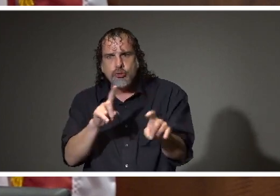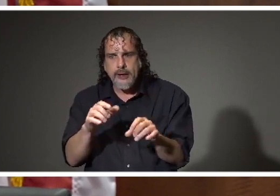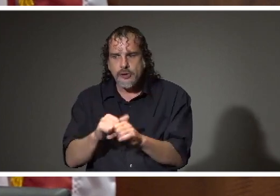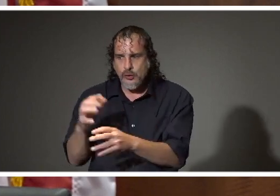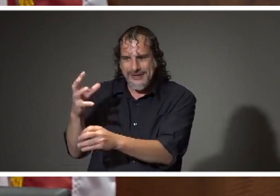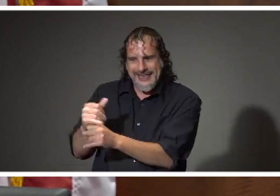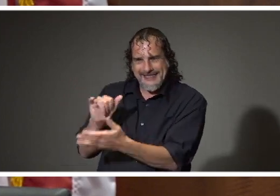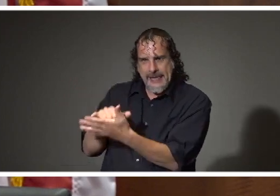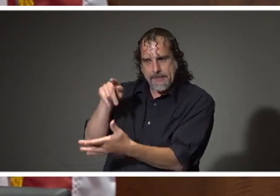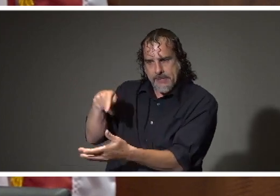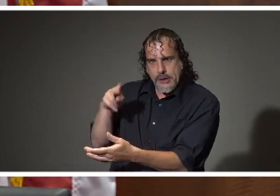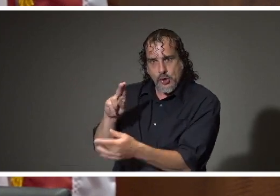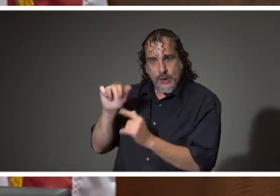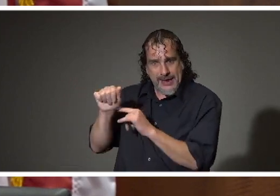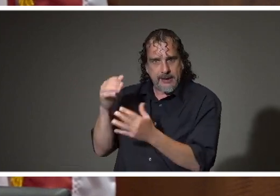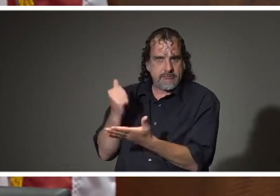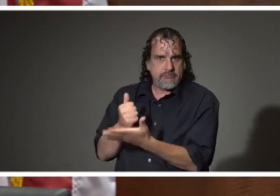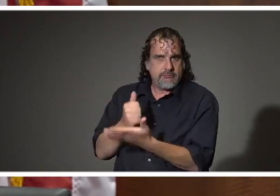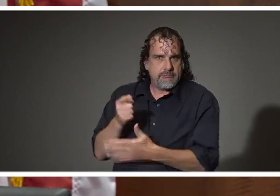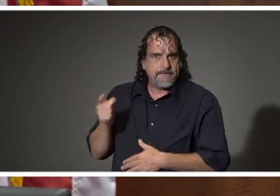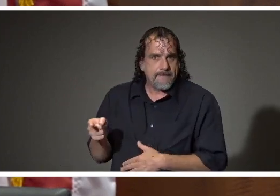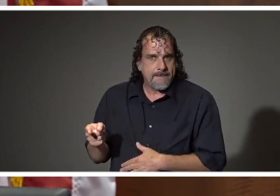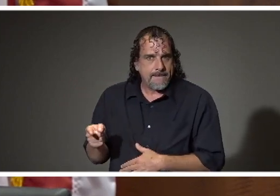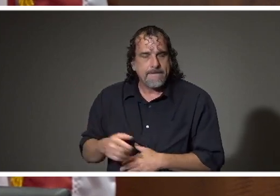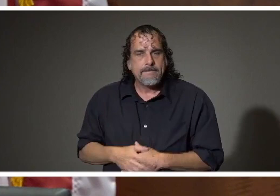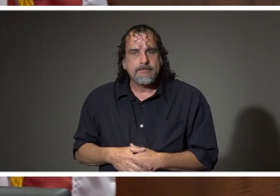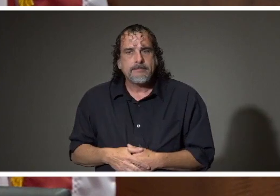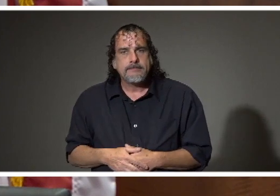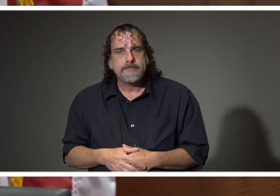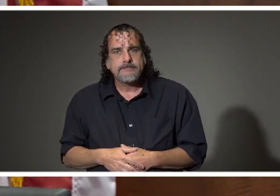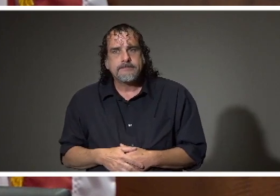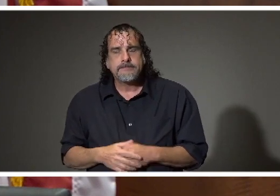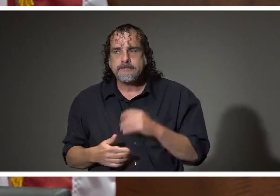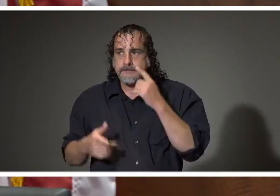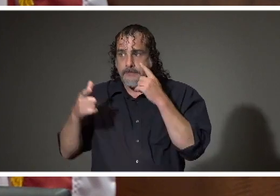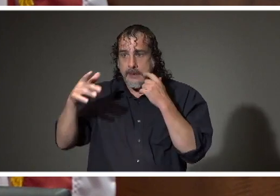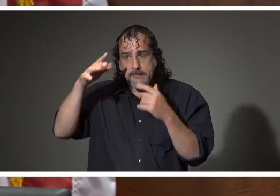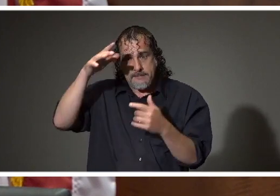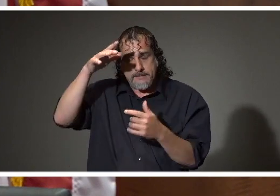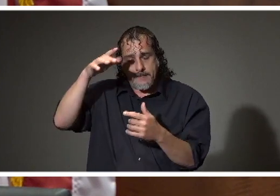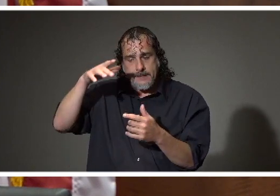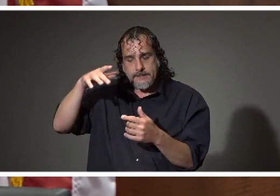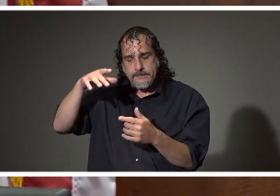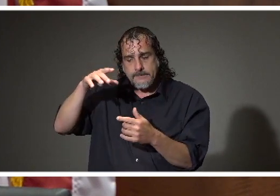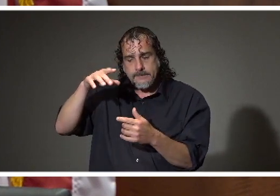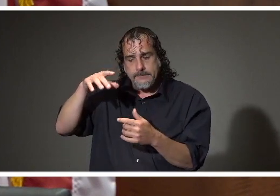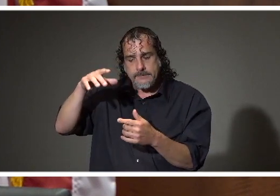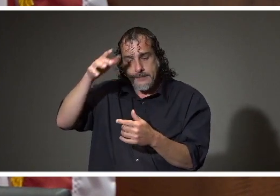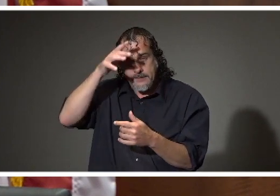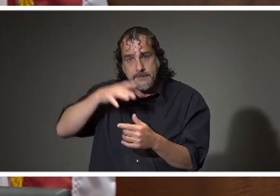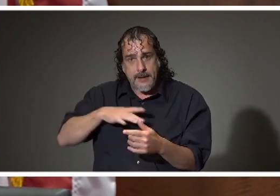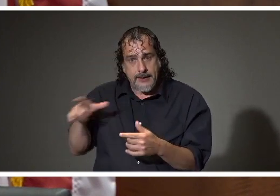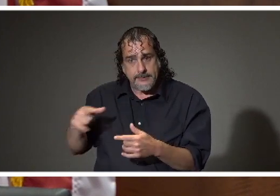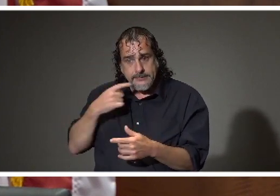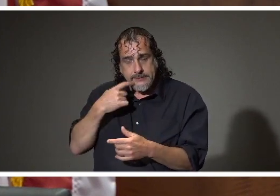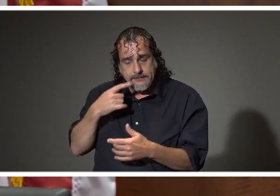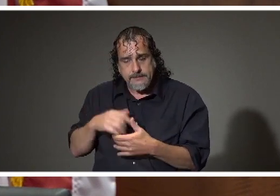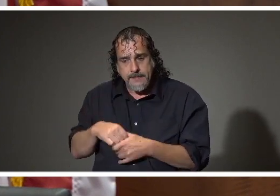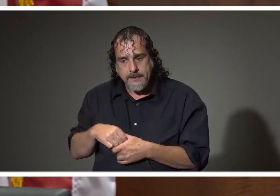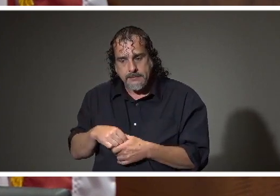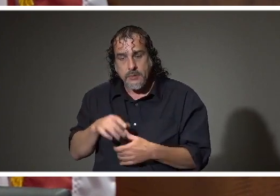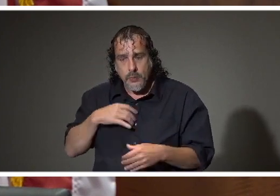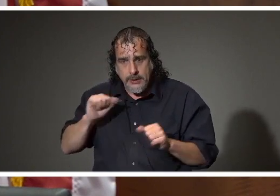PUA benefits. So Mr. Elliott said earlier, we can add, and